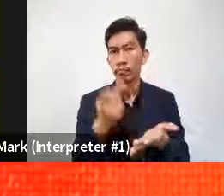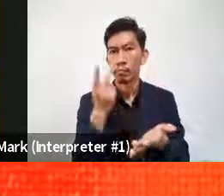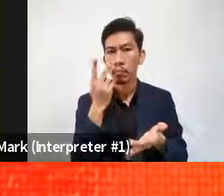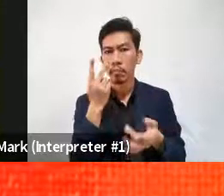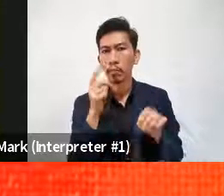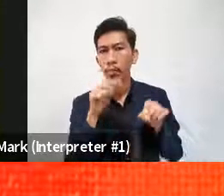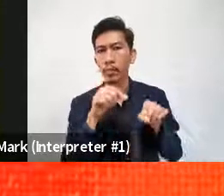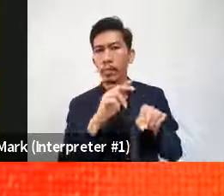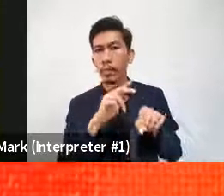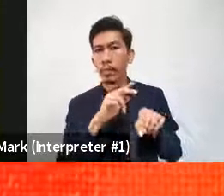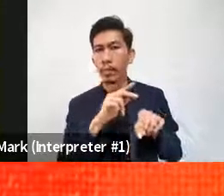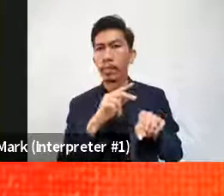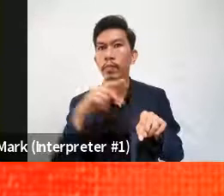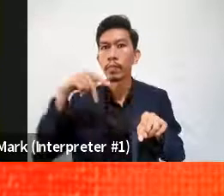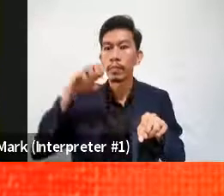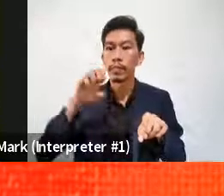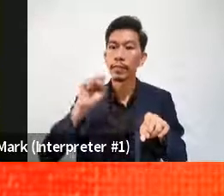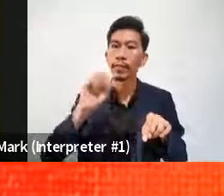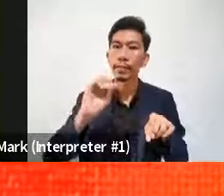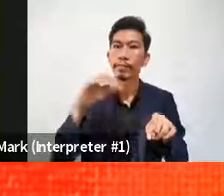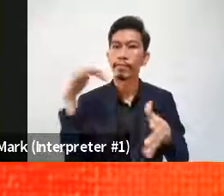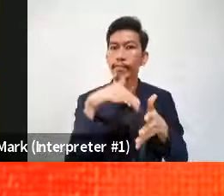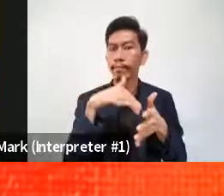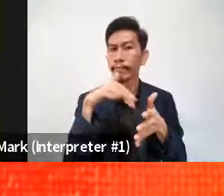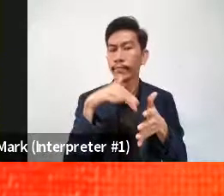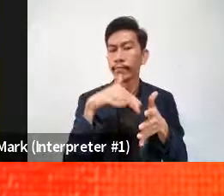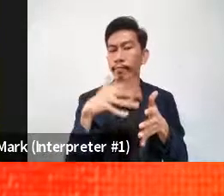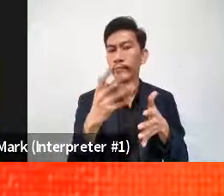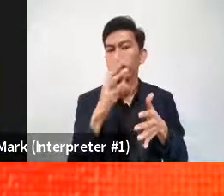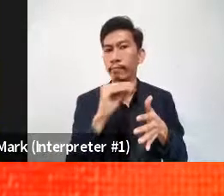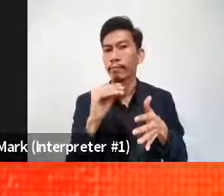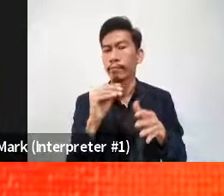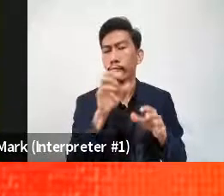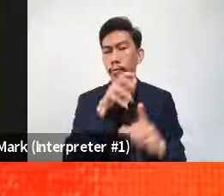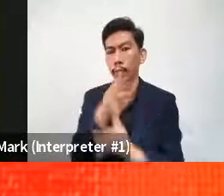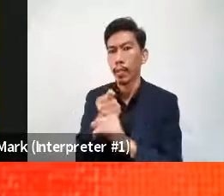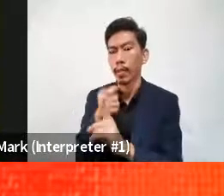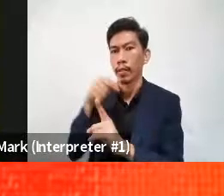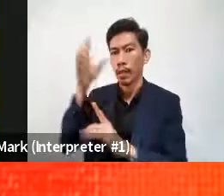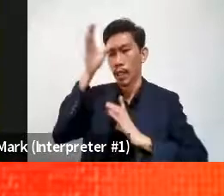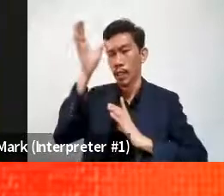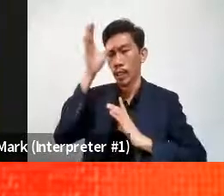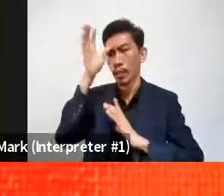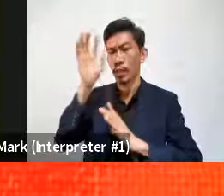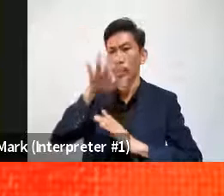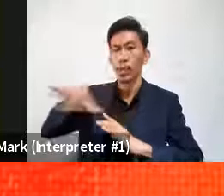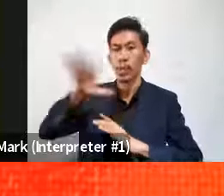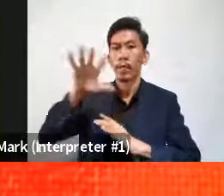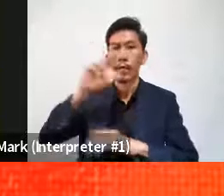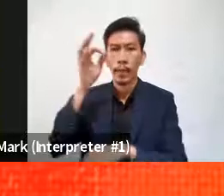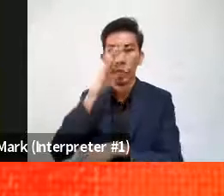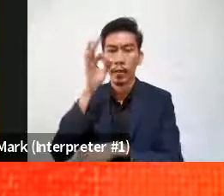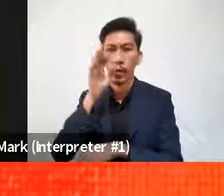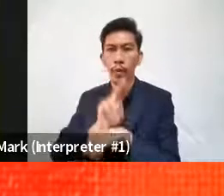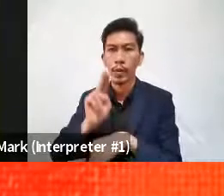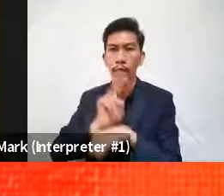the so-called PESO study, and described the economic impact of cancer on Filipino cancer patients using the ASEAN